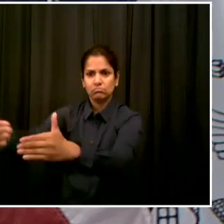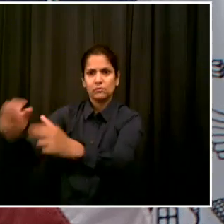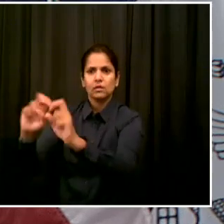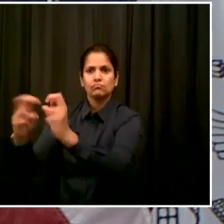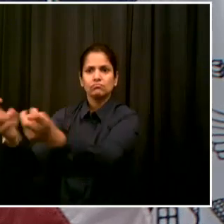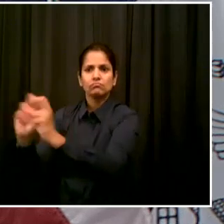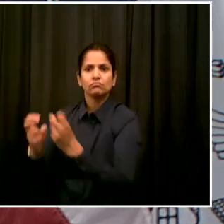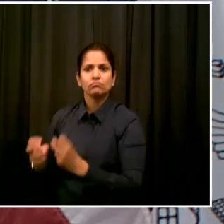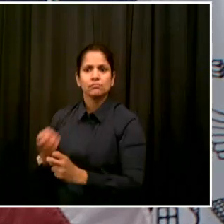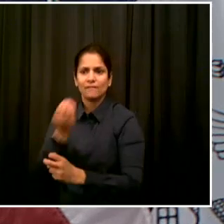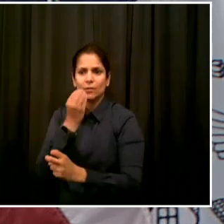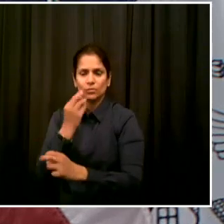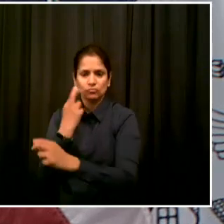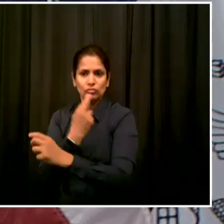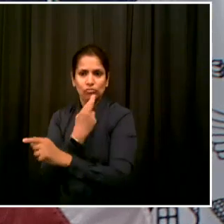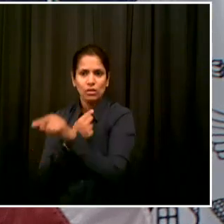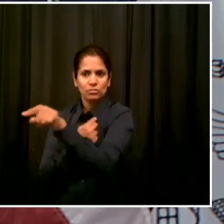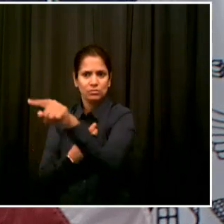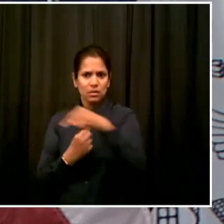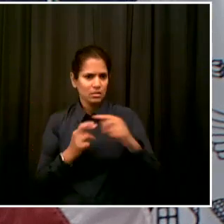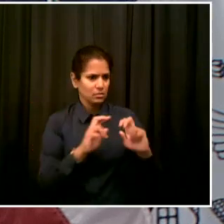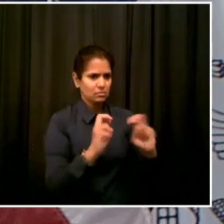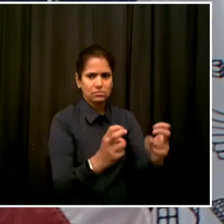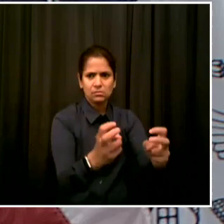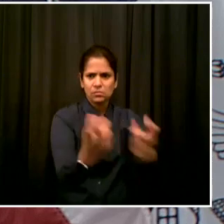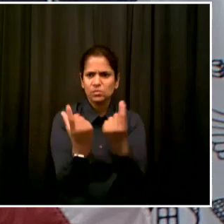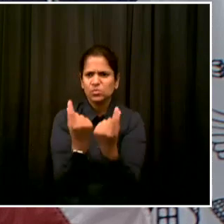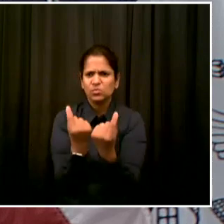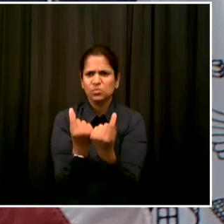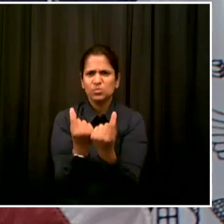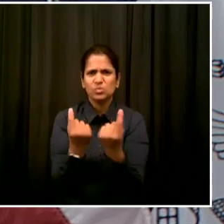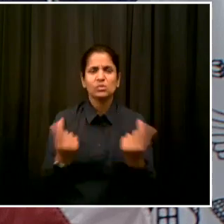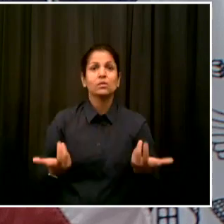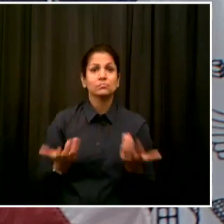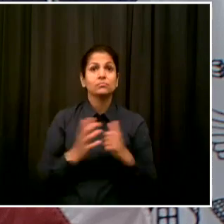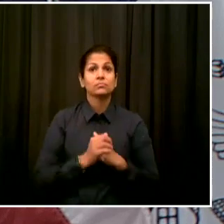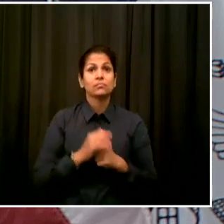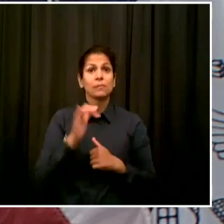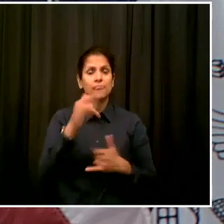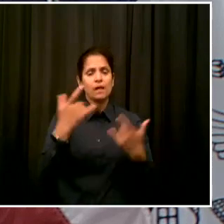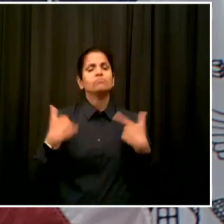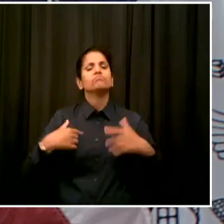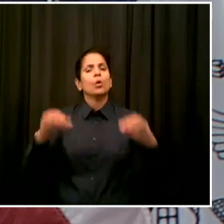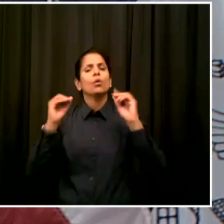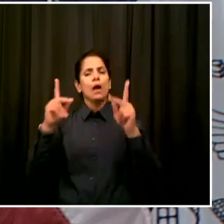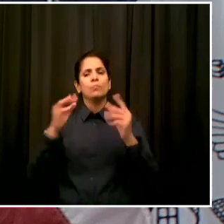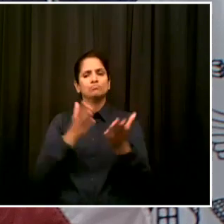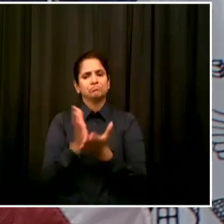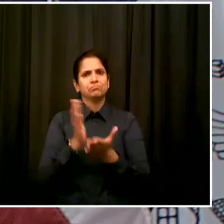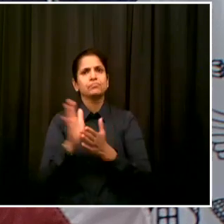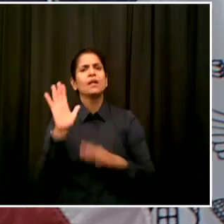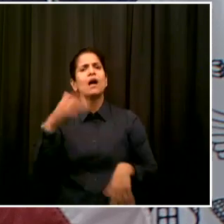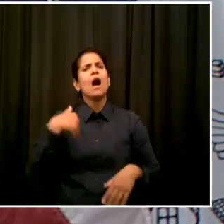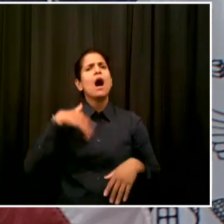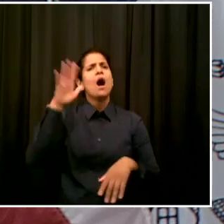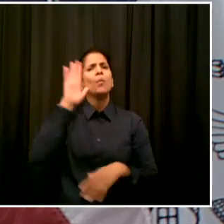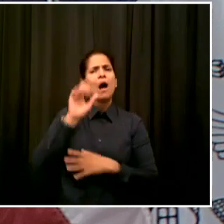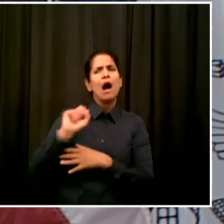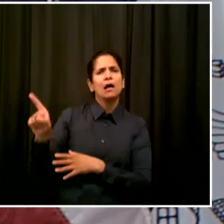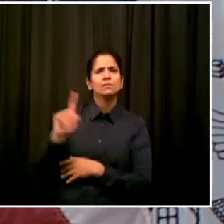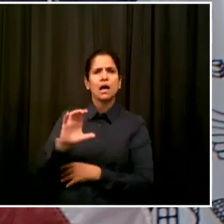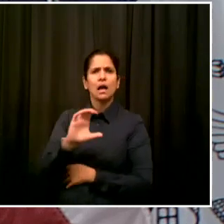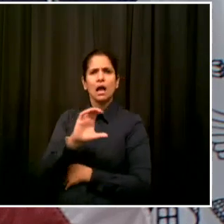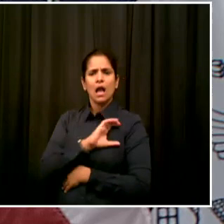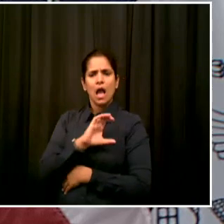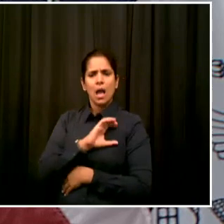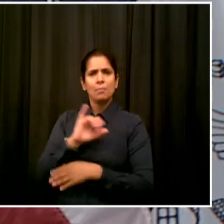Gersh, I think on the first point, again, I will get an update from the NYPD, but I think we have to make